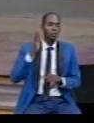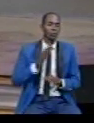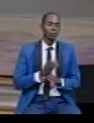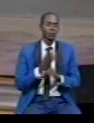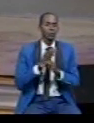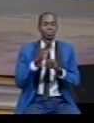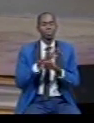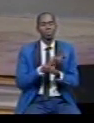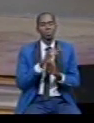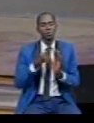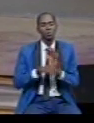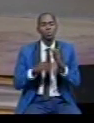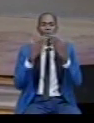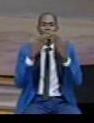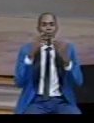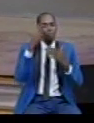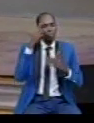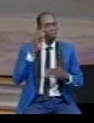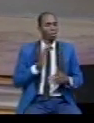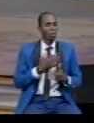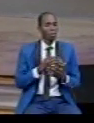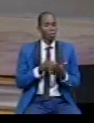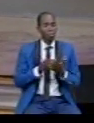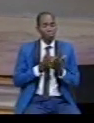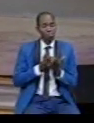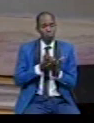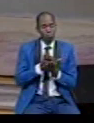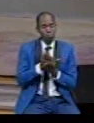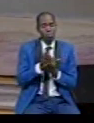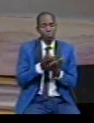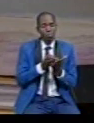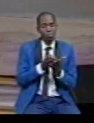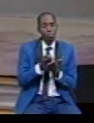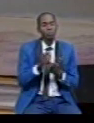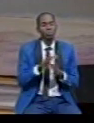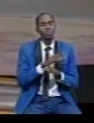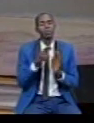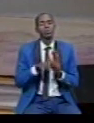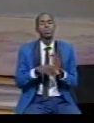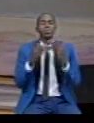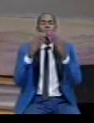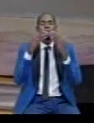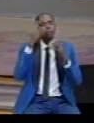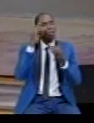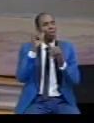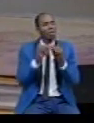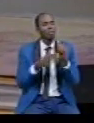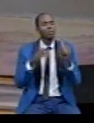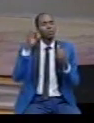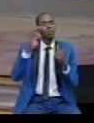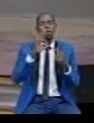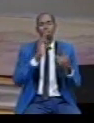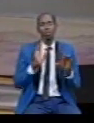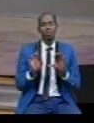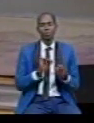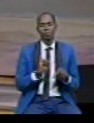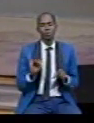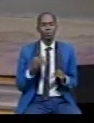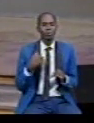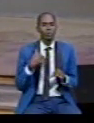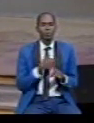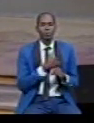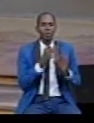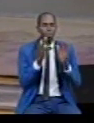thank you for our loyalty. We thank you for everything you're doing. We ask, O Lord, that your